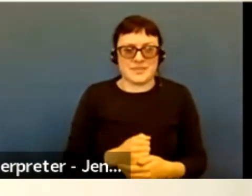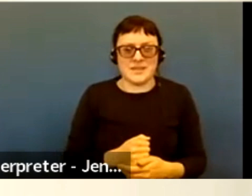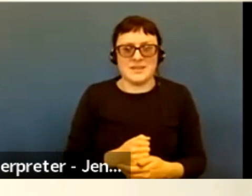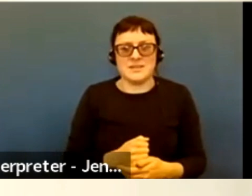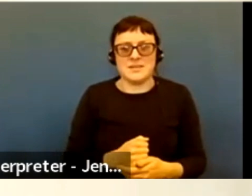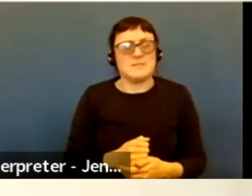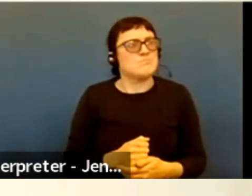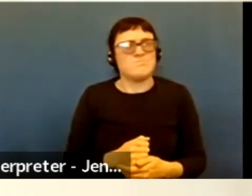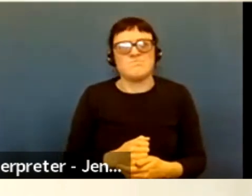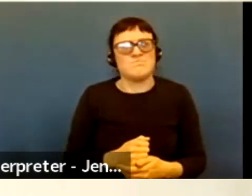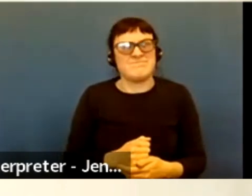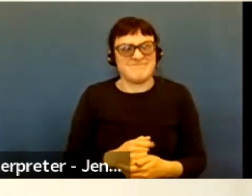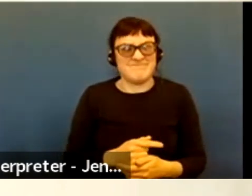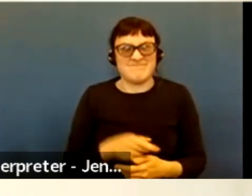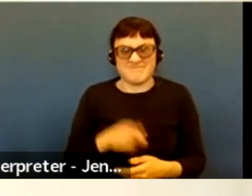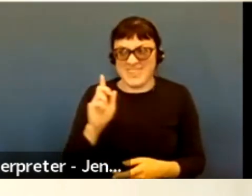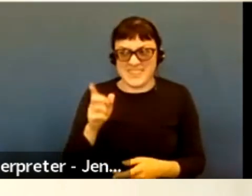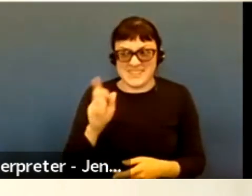Yeah.